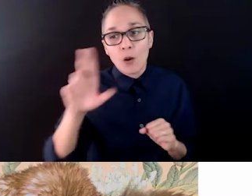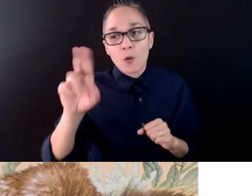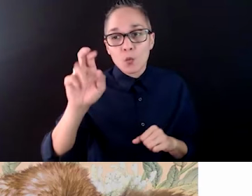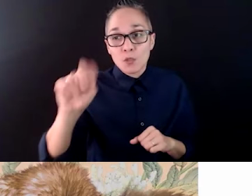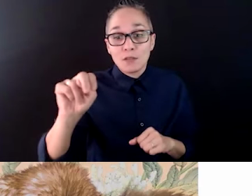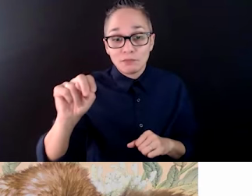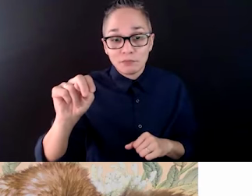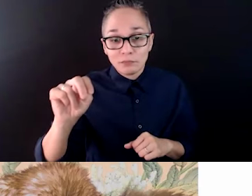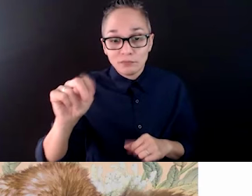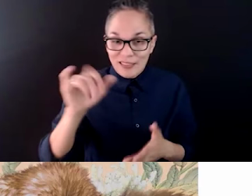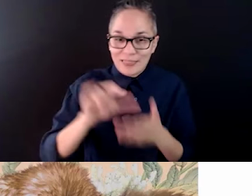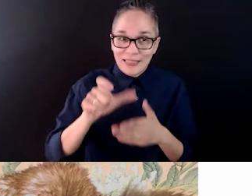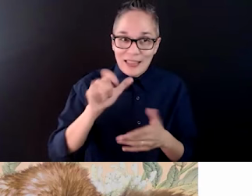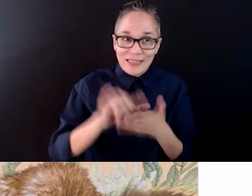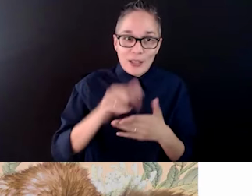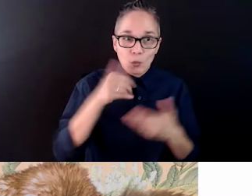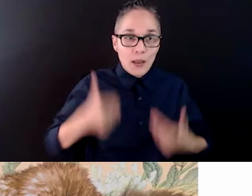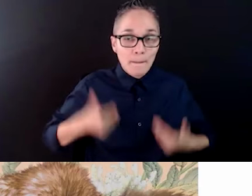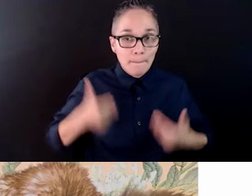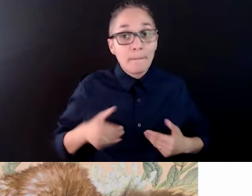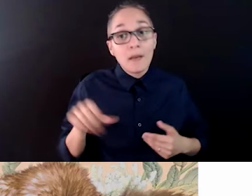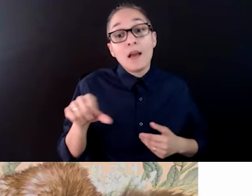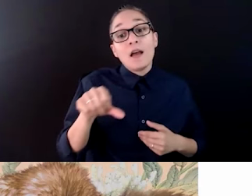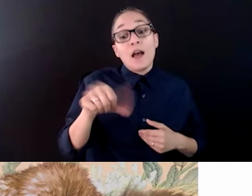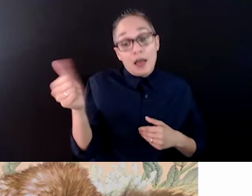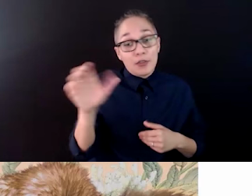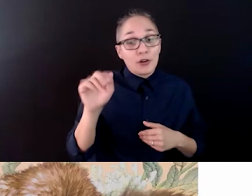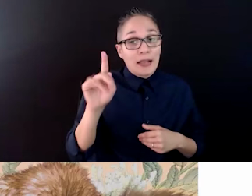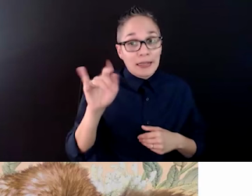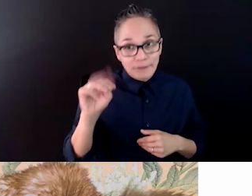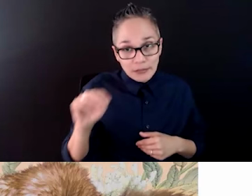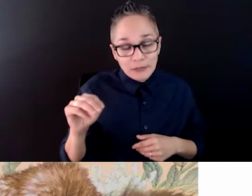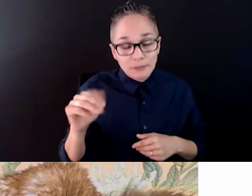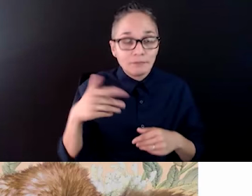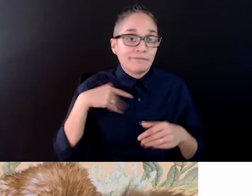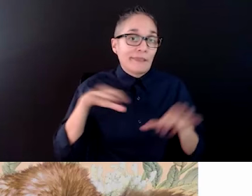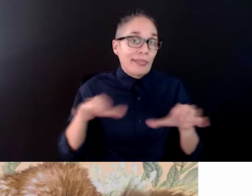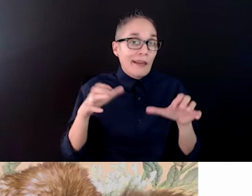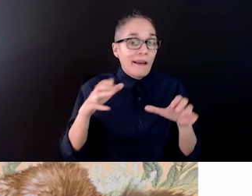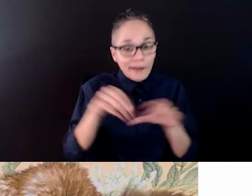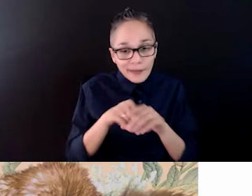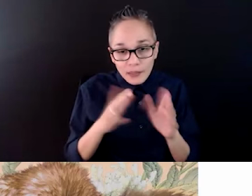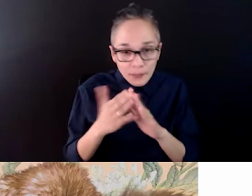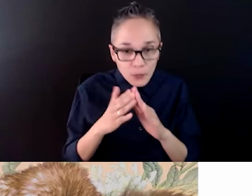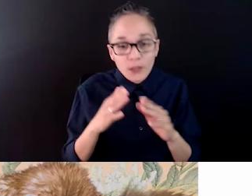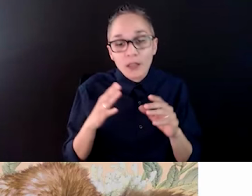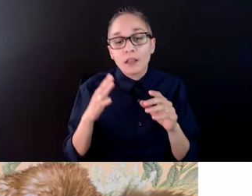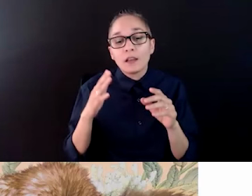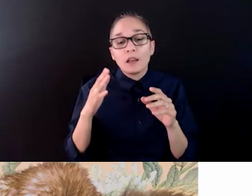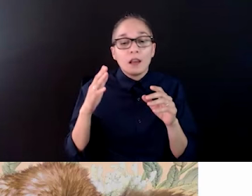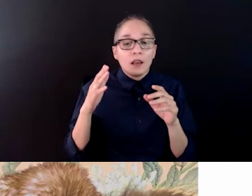Yeah, so that's me. And my other activism, I do a lot in the community around affordable housing